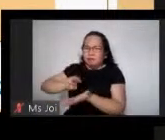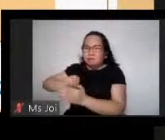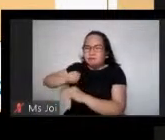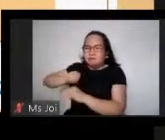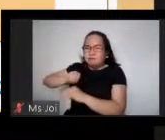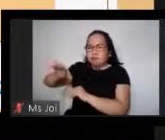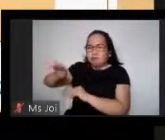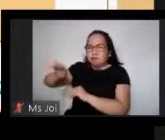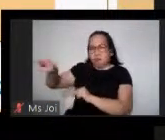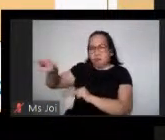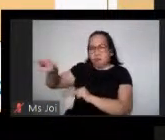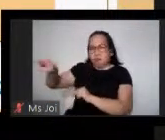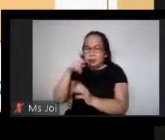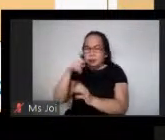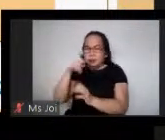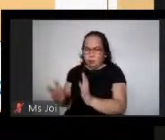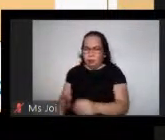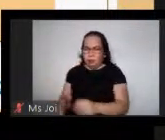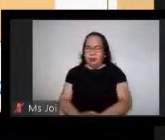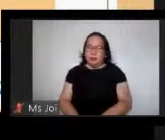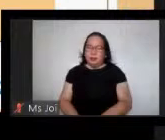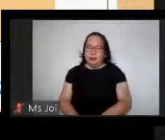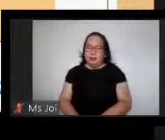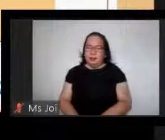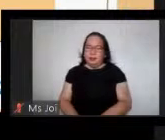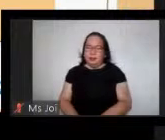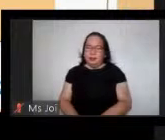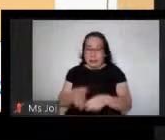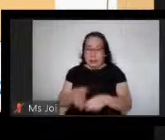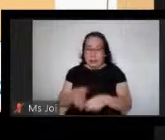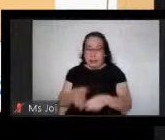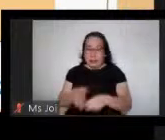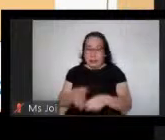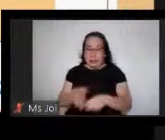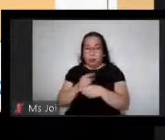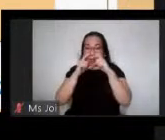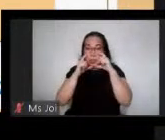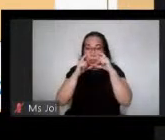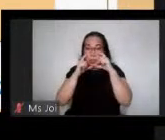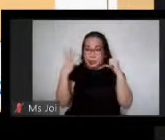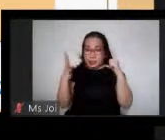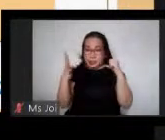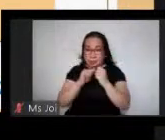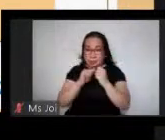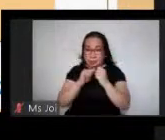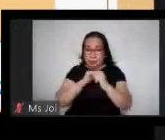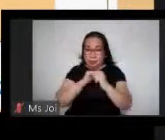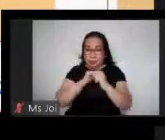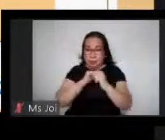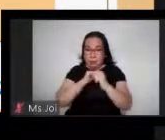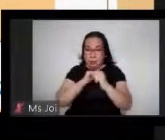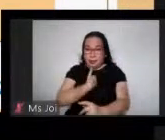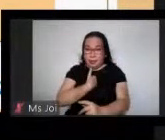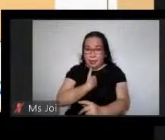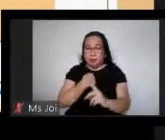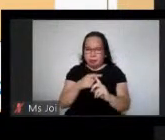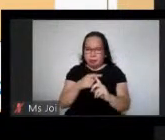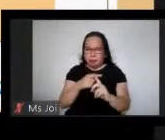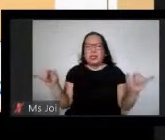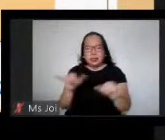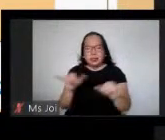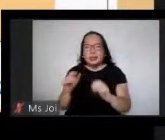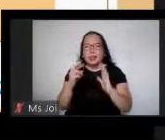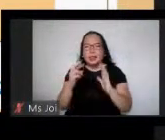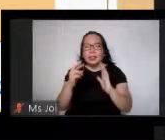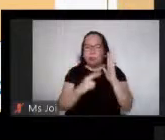So remember, alone cannot protect you from COVID. So you have to do it with things advised in